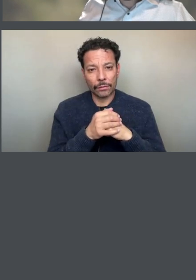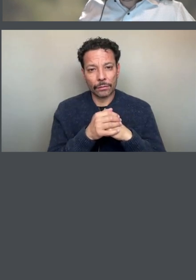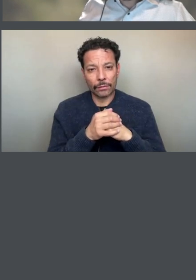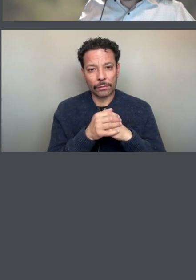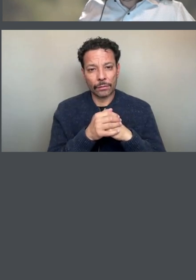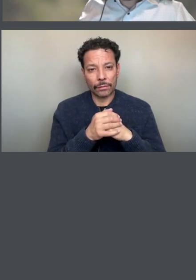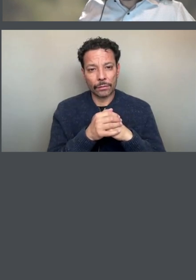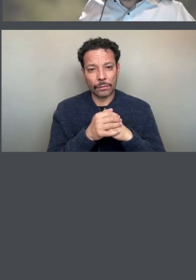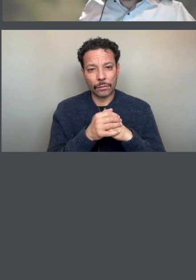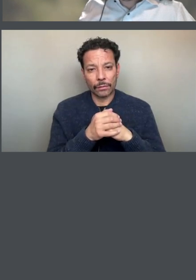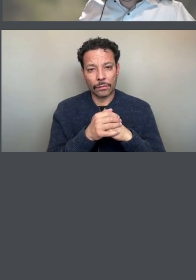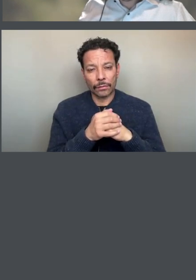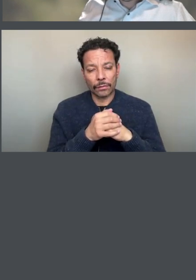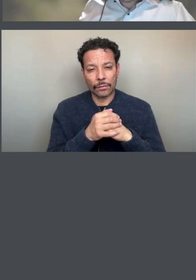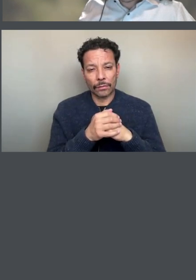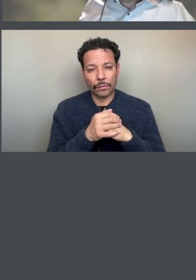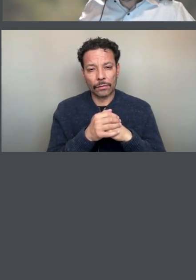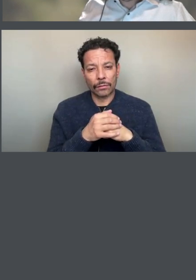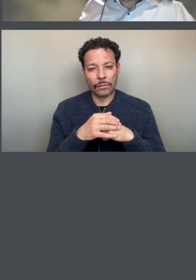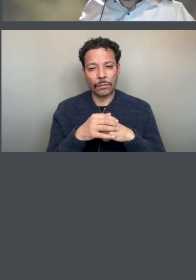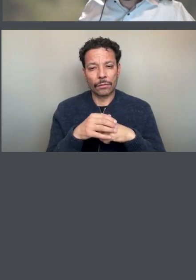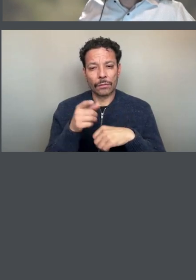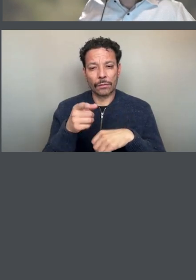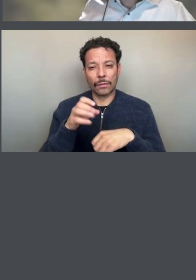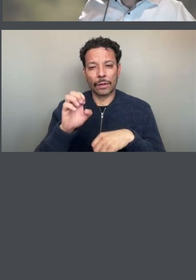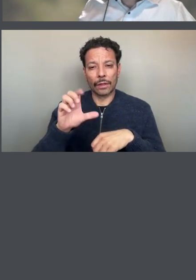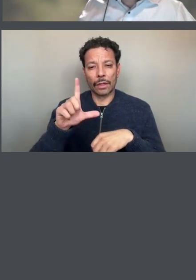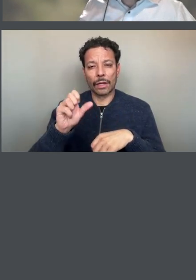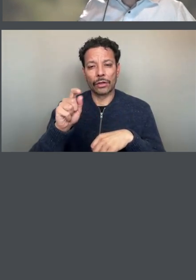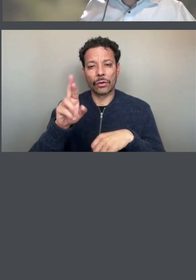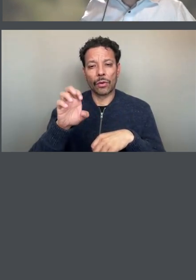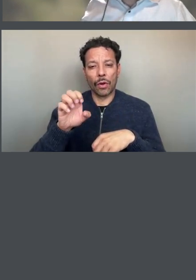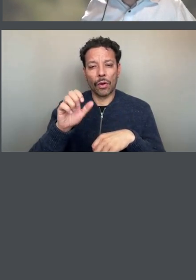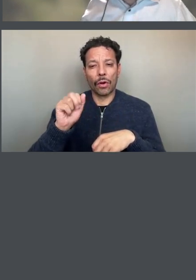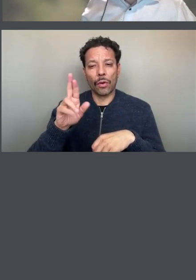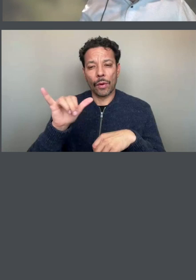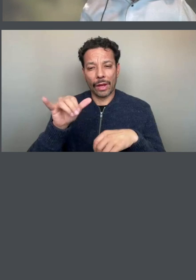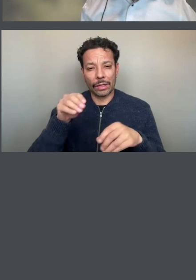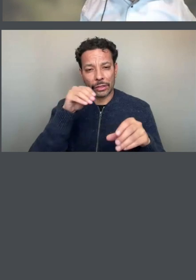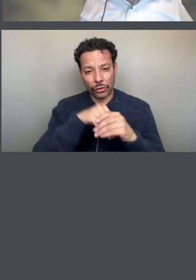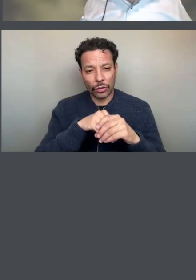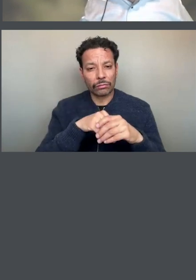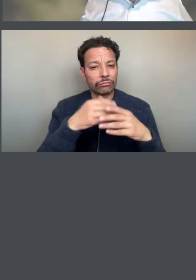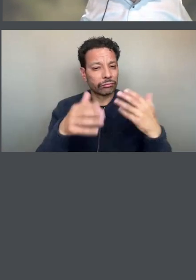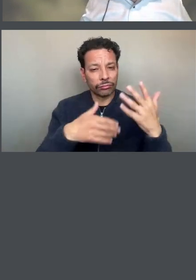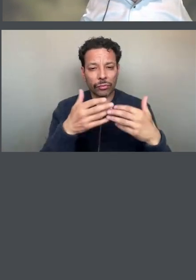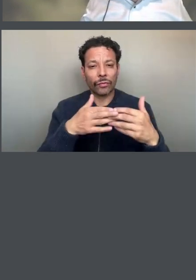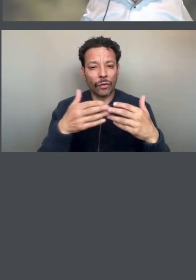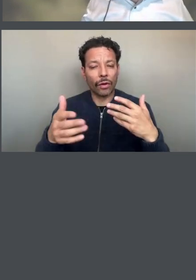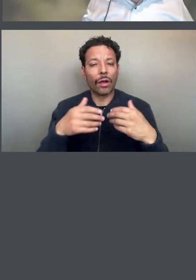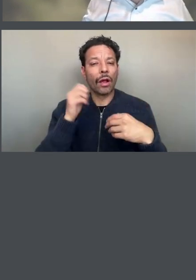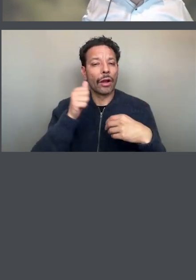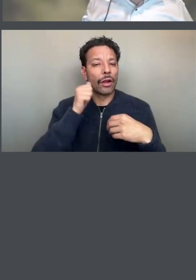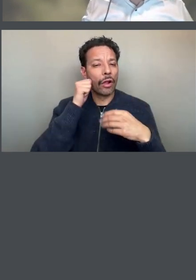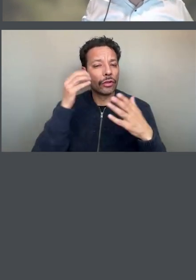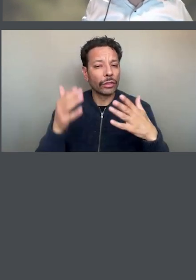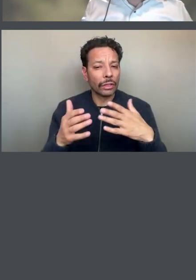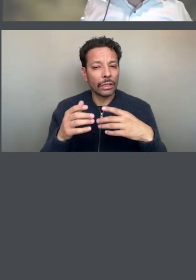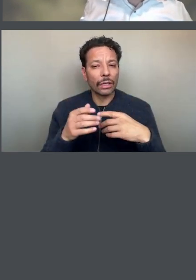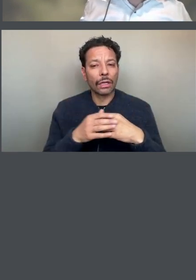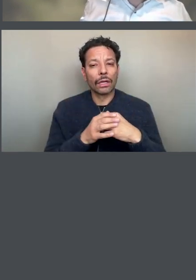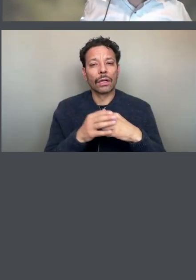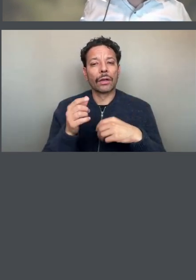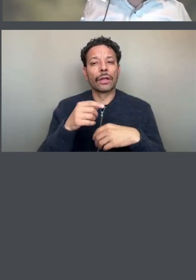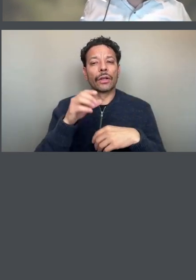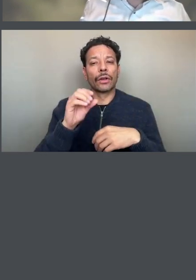All right, and that's the electrode array inserted, and so on and so forth. Audiologists come down to the OR and they do some